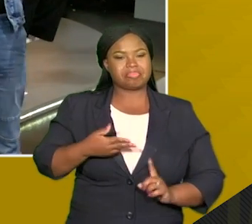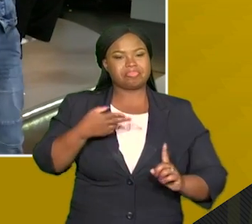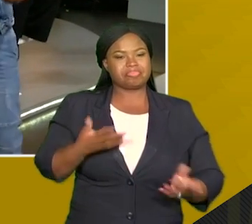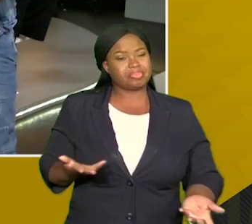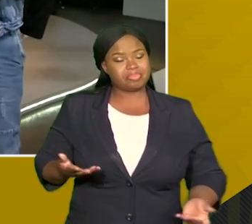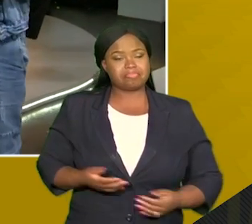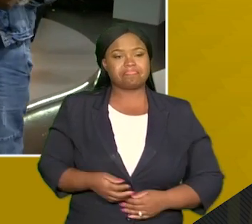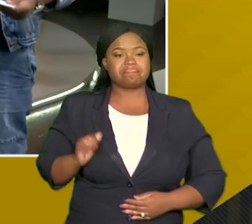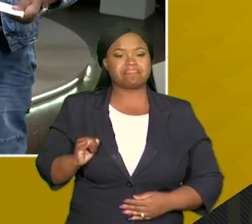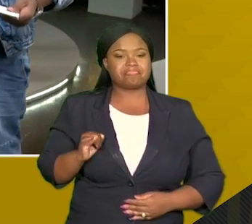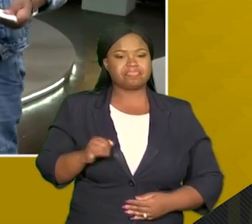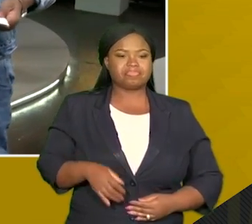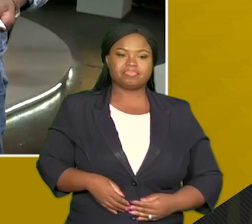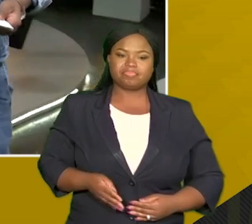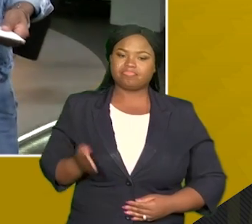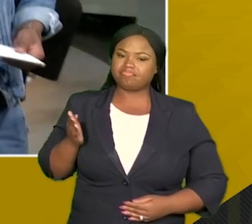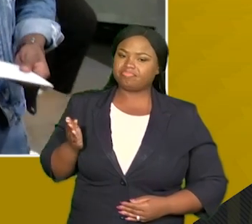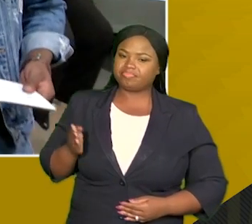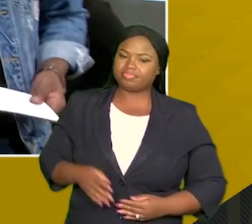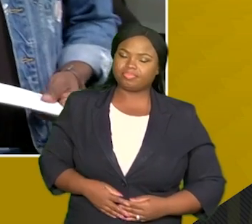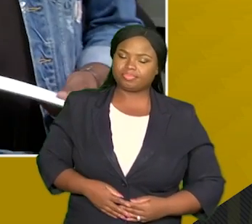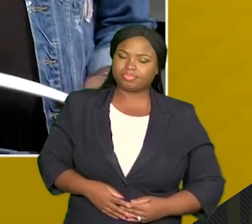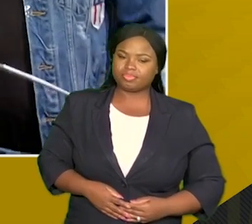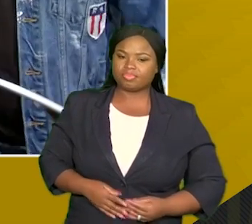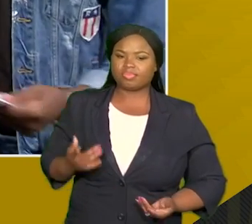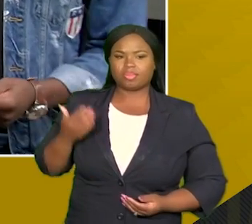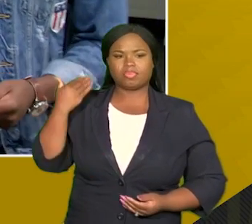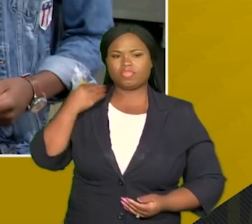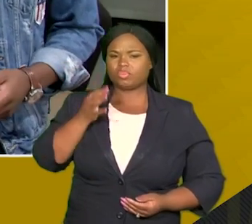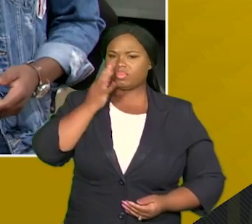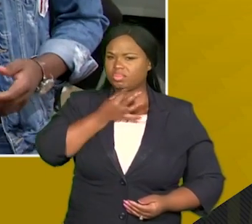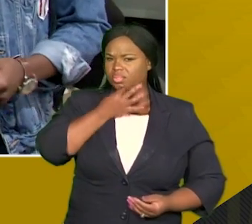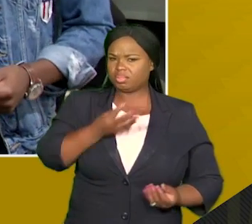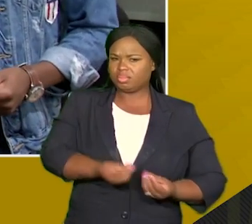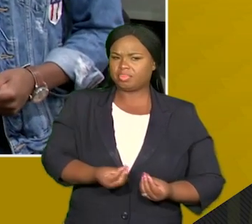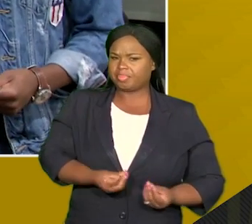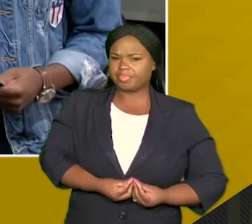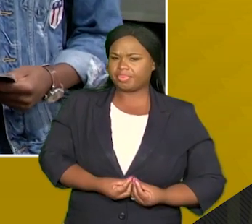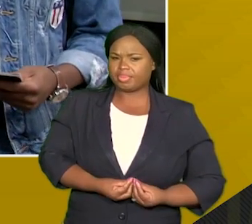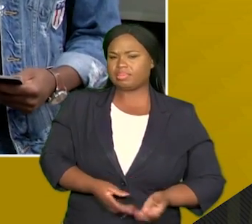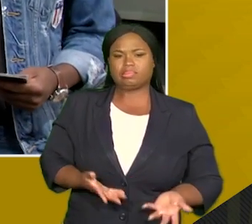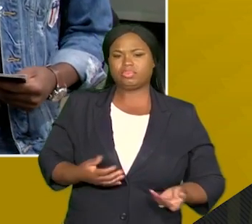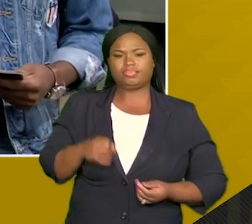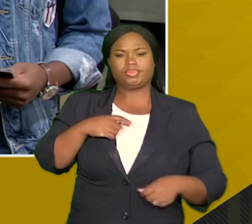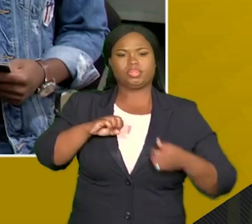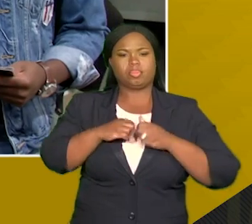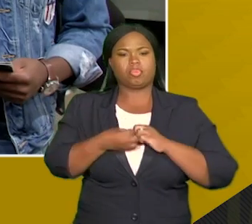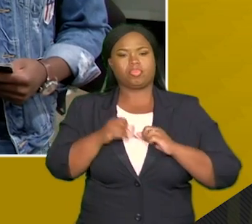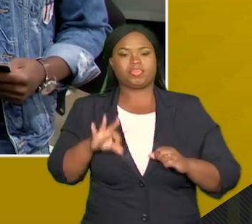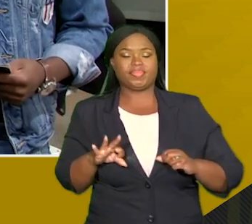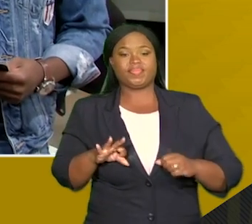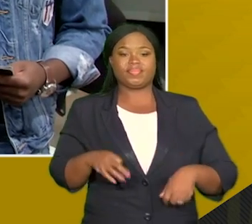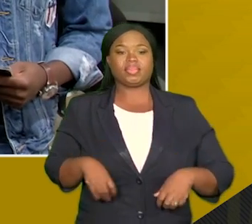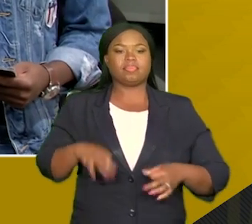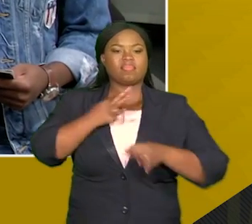Isime esibi ngempela Njabulo let's come to you. Njabulo ukuba mention something of ukuthi kuba inkinga ukuba umntwana wephoyisa